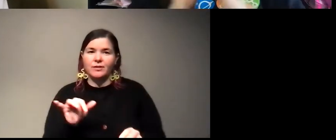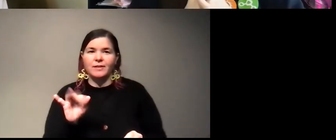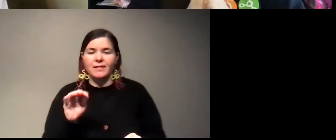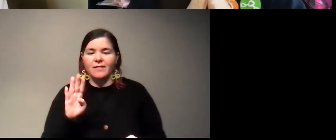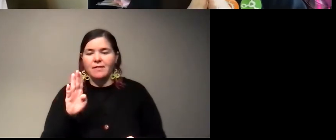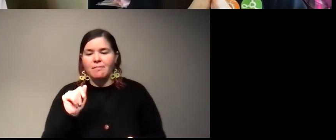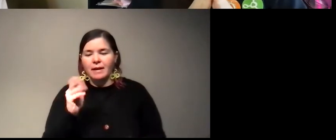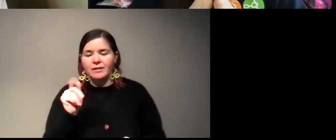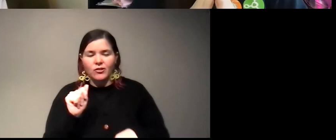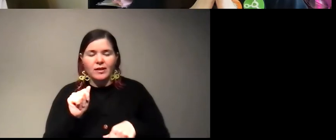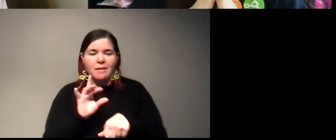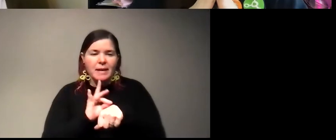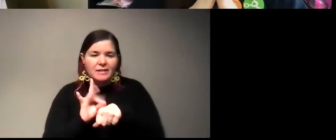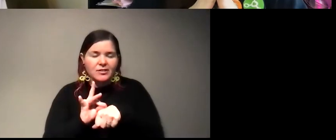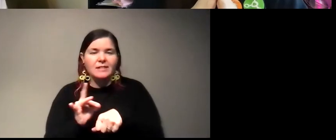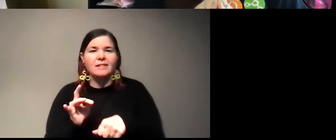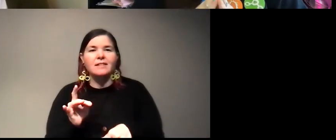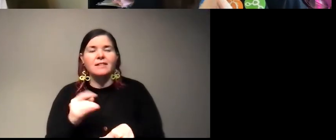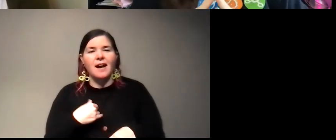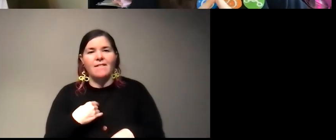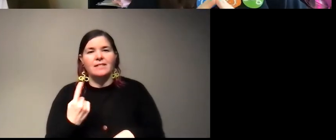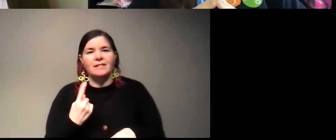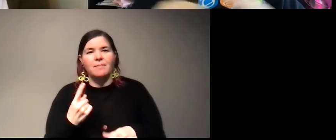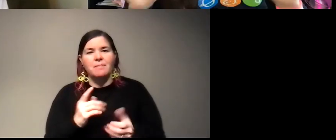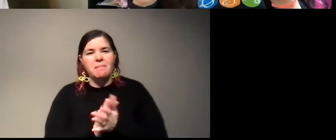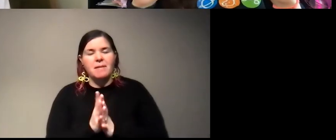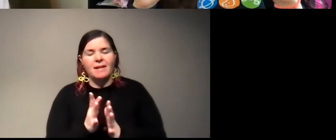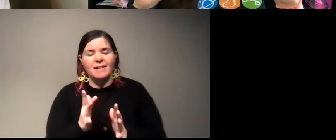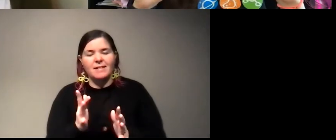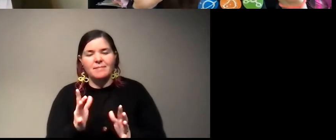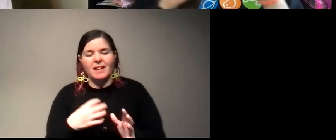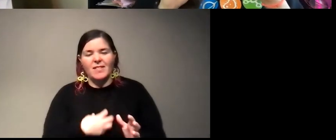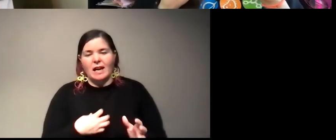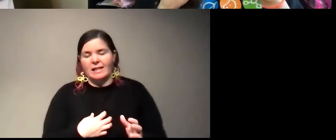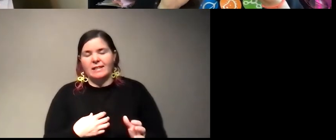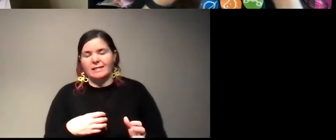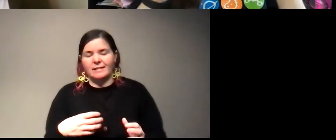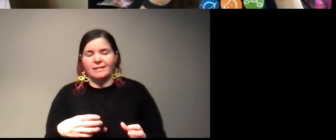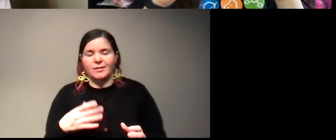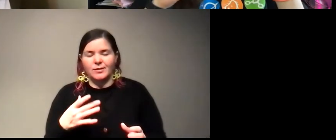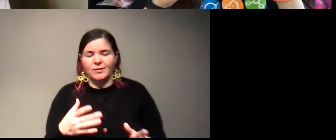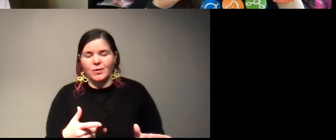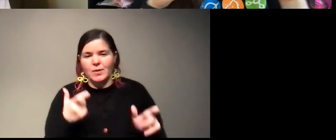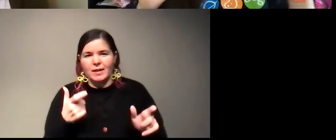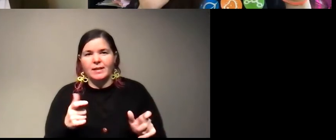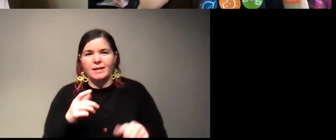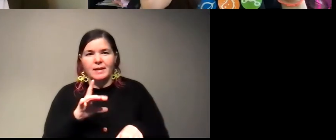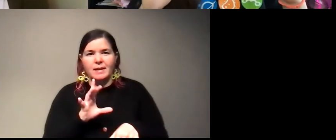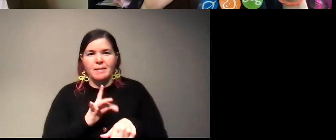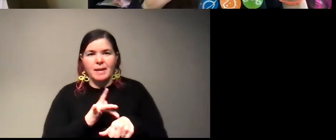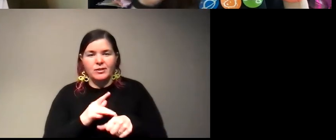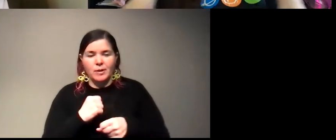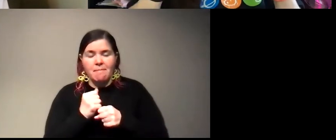bacteria, I've had some things get yucky real quick from bacteria that create